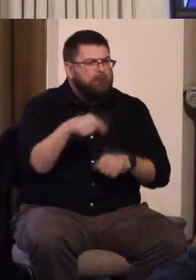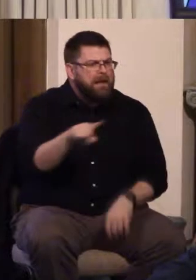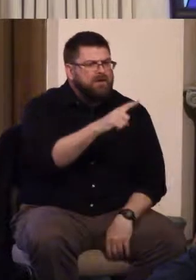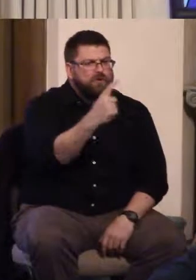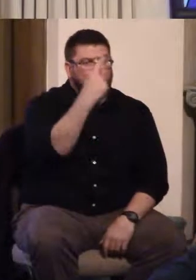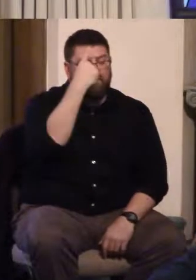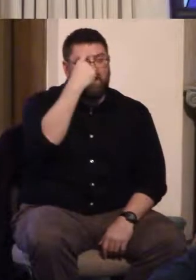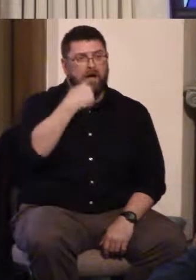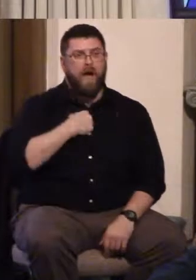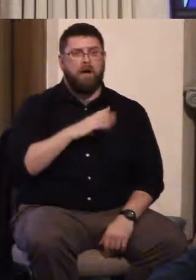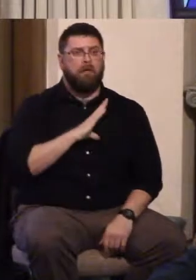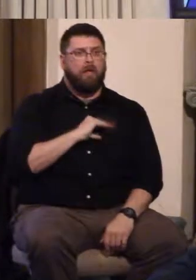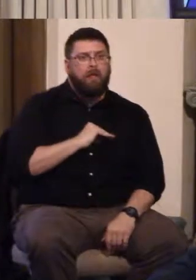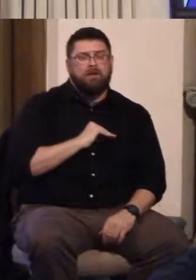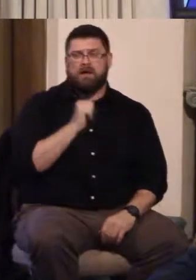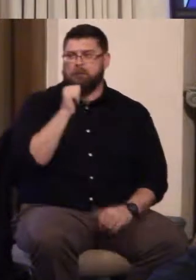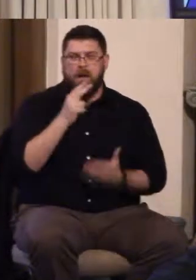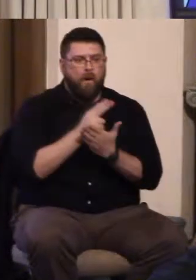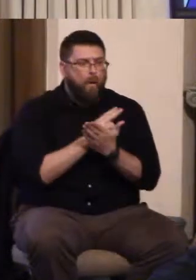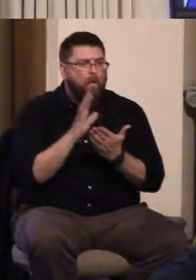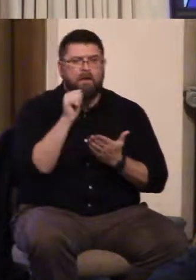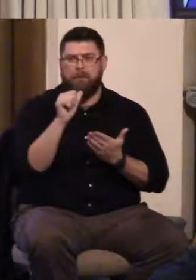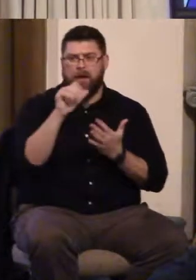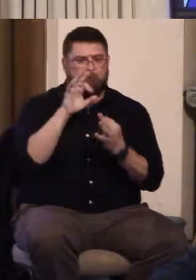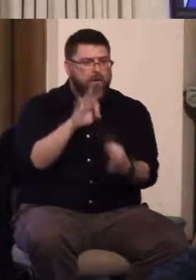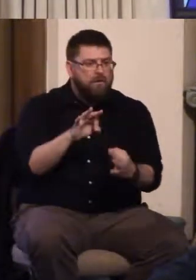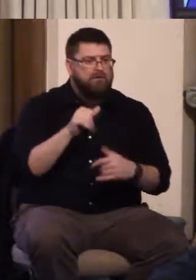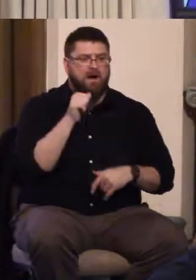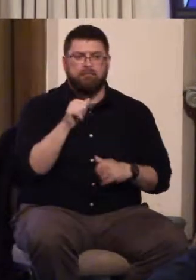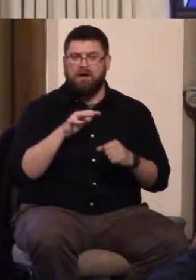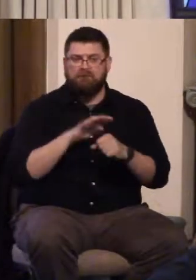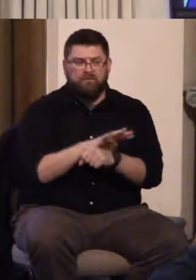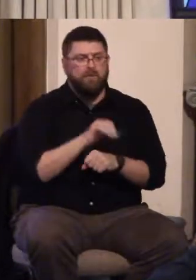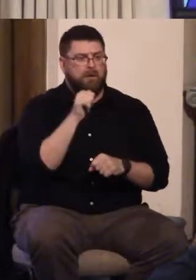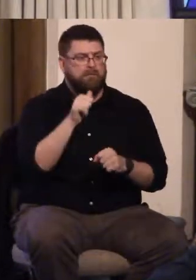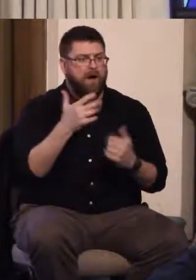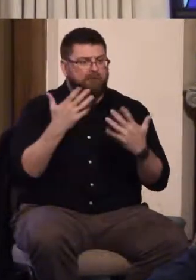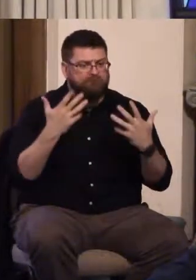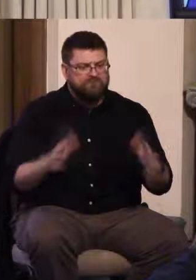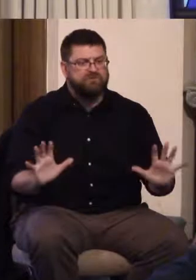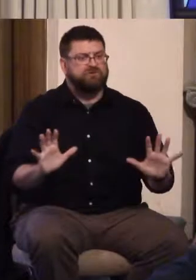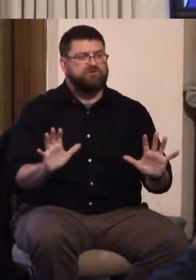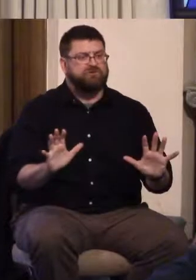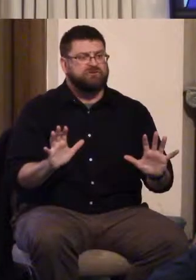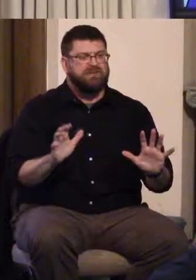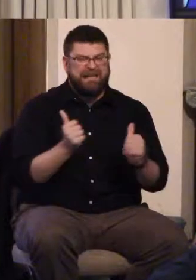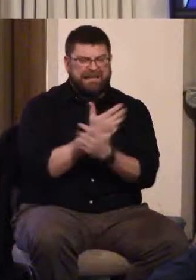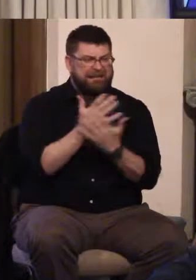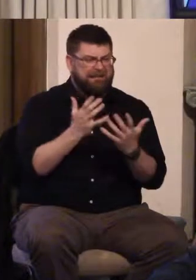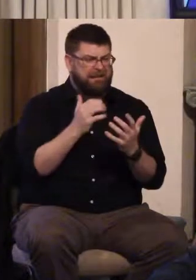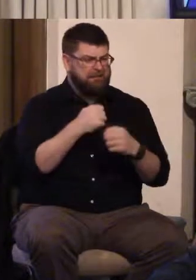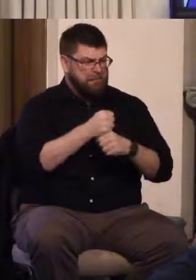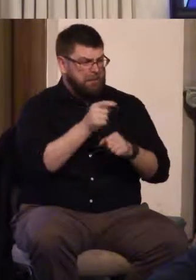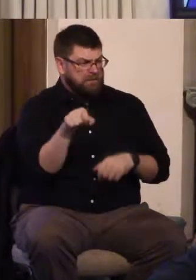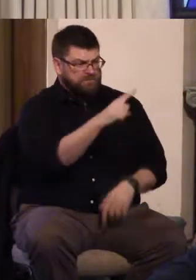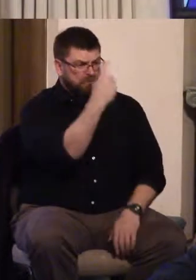we are anything less than holy, perfect, whole, and complete. And we started